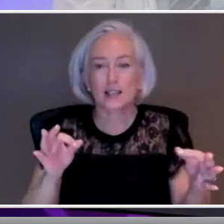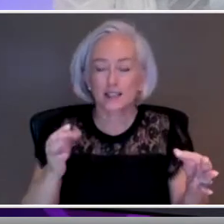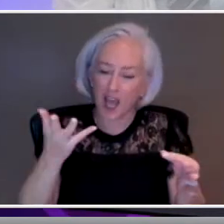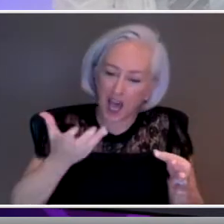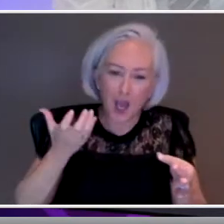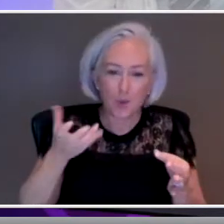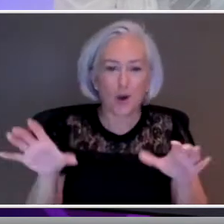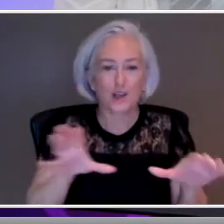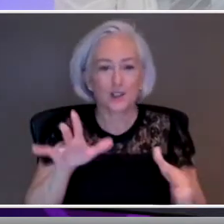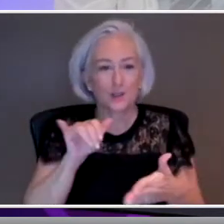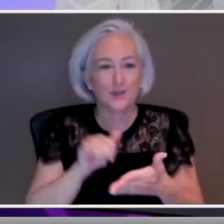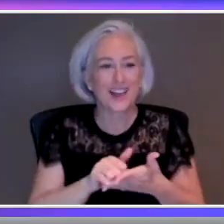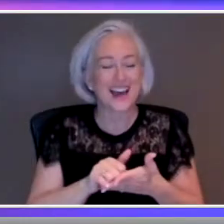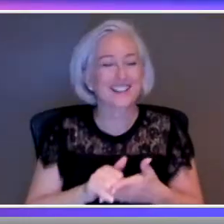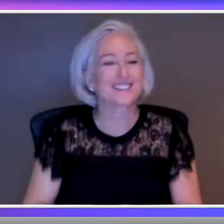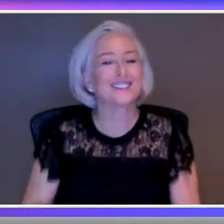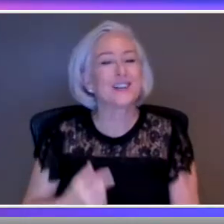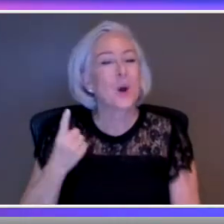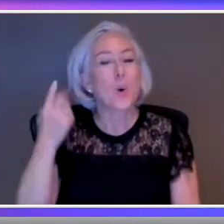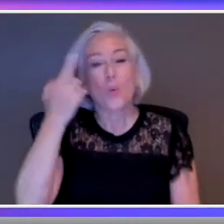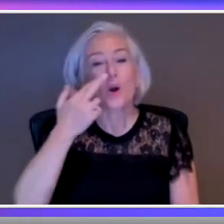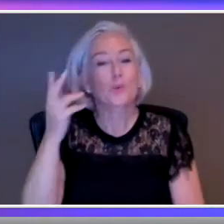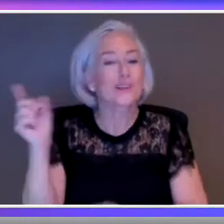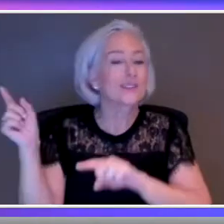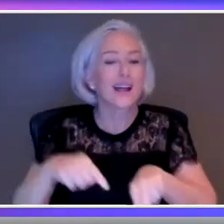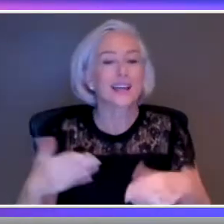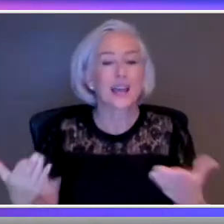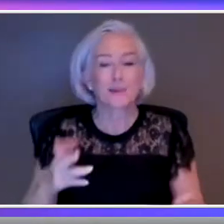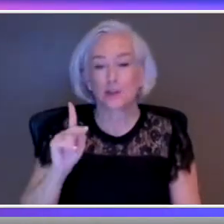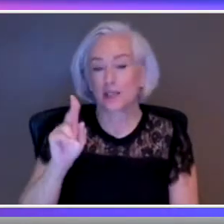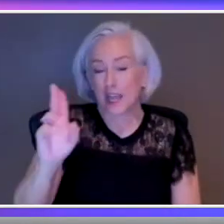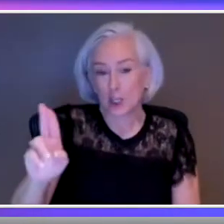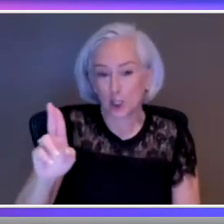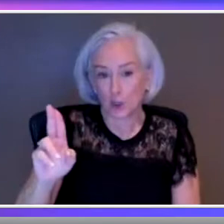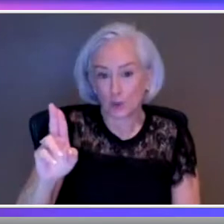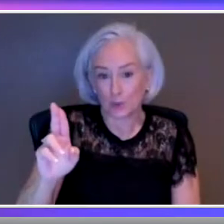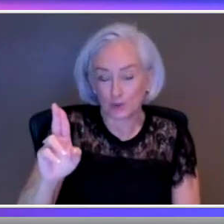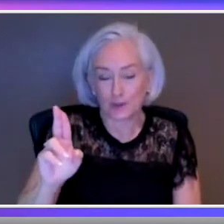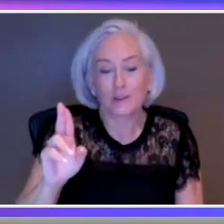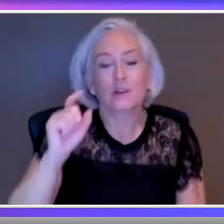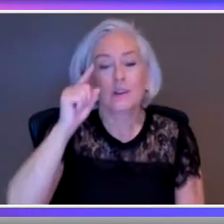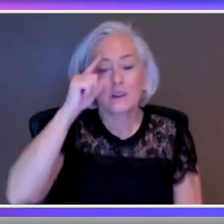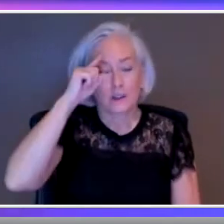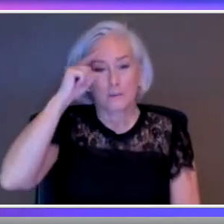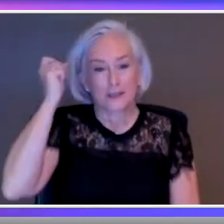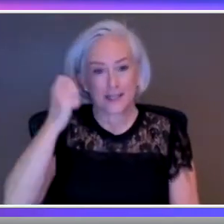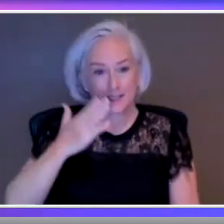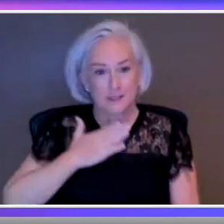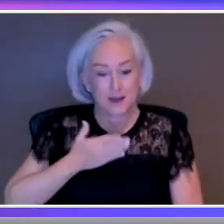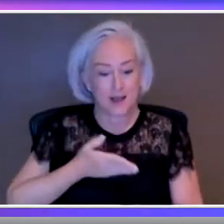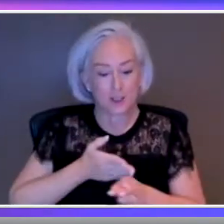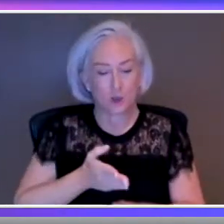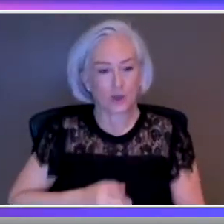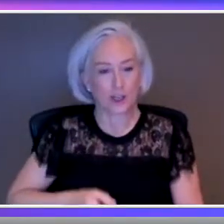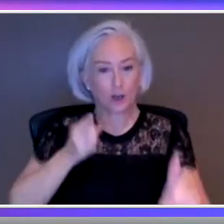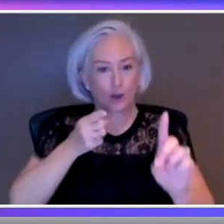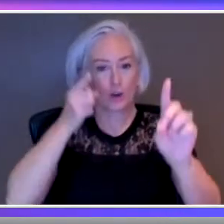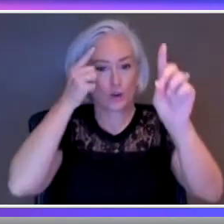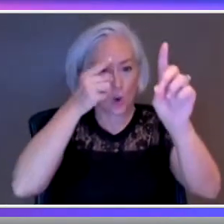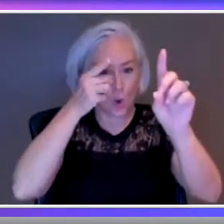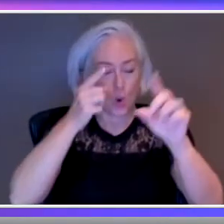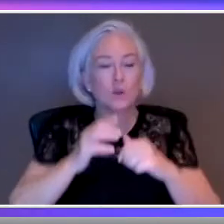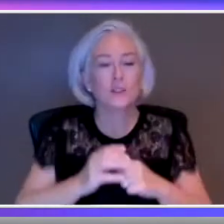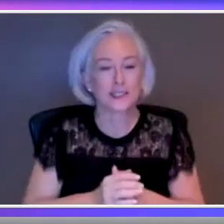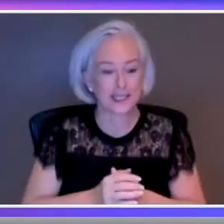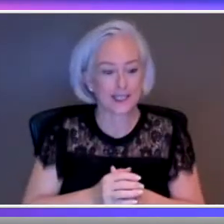large part of the reason that I came to work at KU was because part of my career goals, kind of what drives me, is staying on the cutting